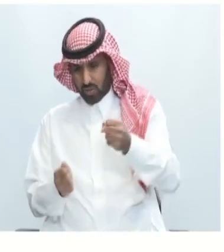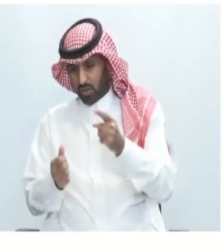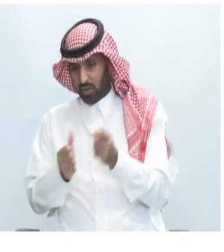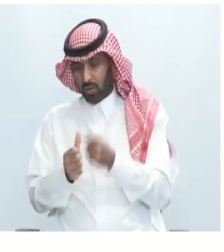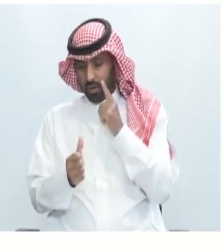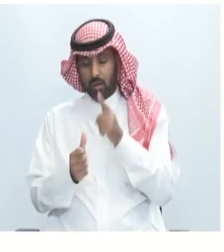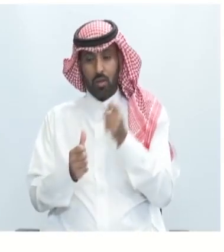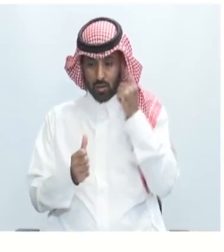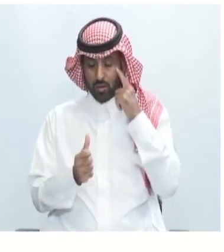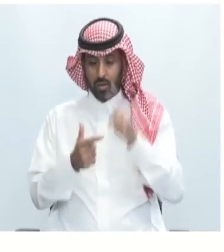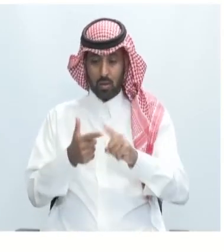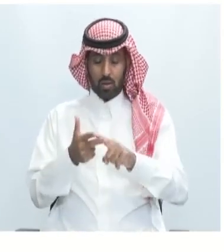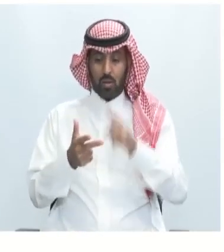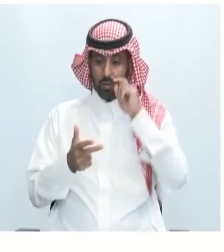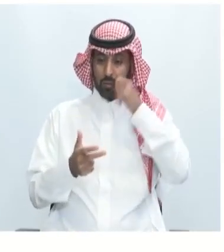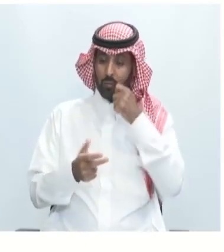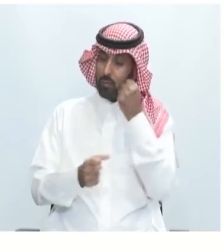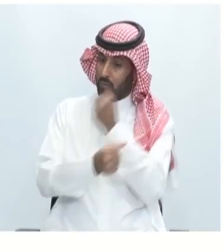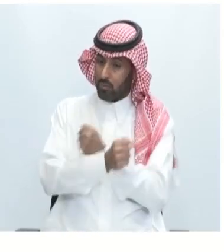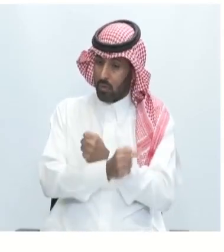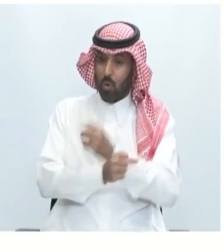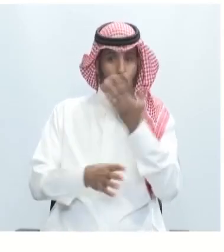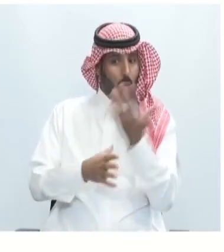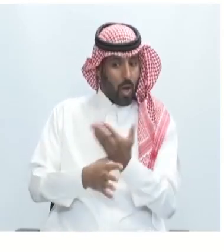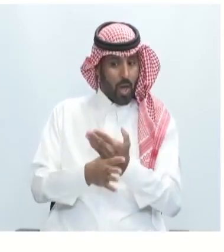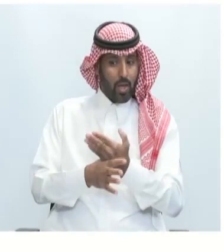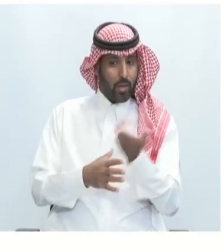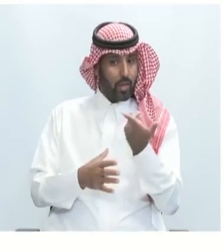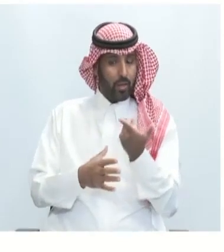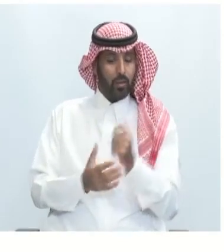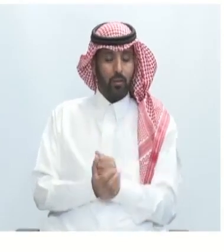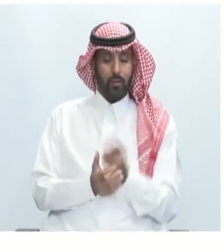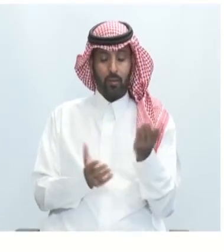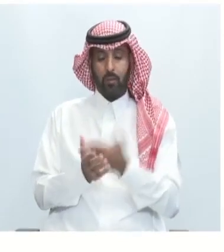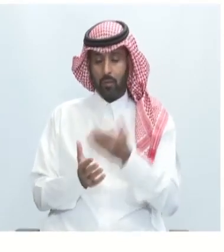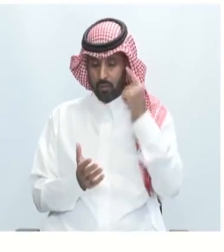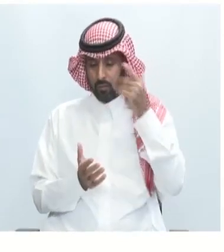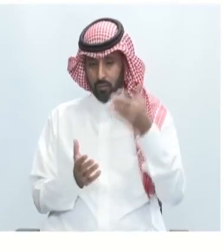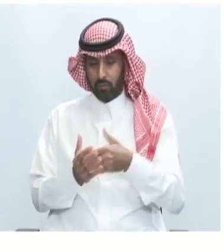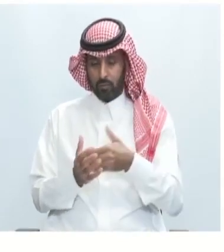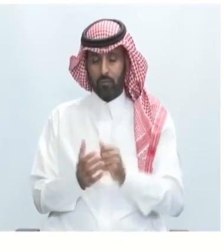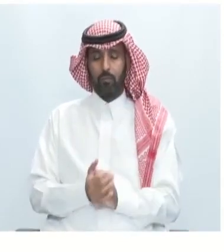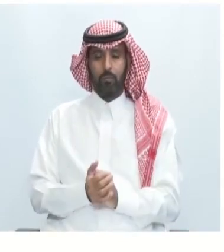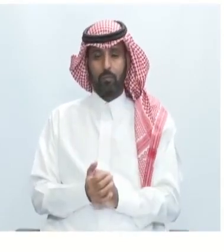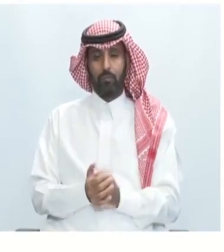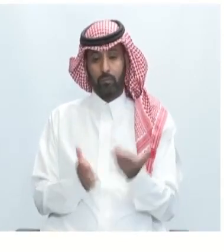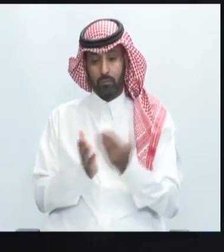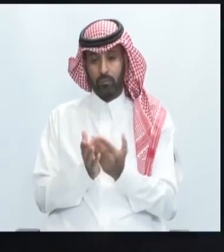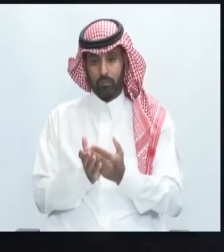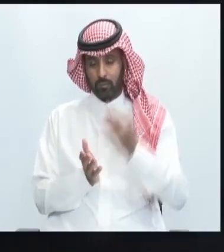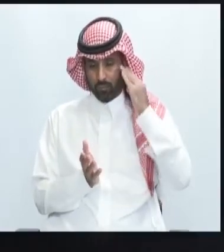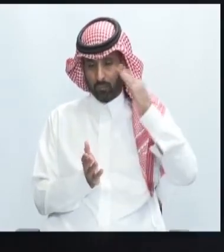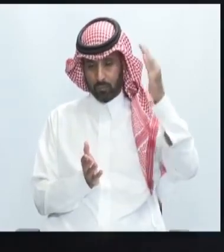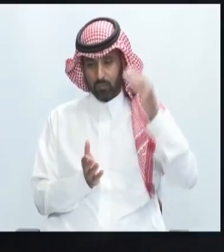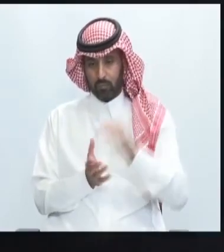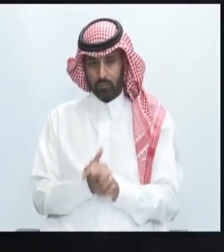one, do you think the man was arrested? Why or why not? And with that, we reach to the end of this lesson. See you